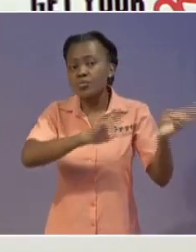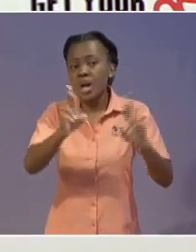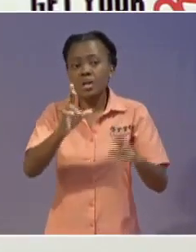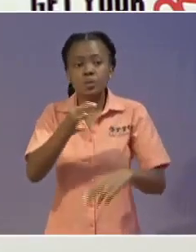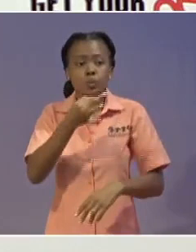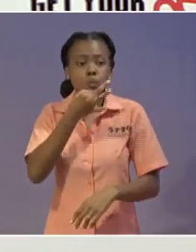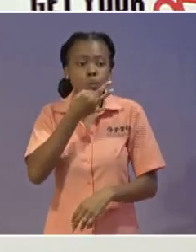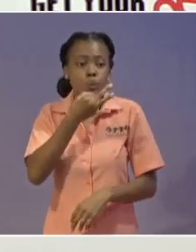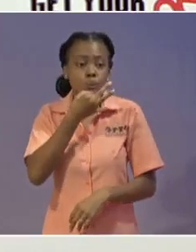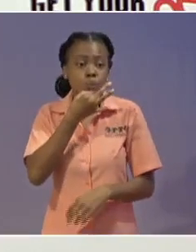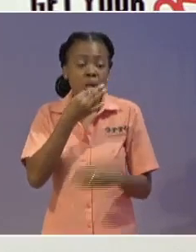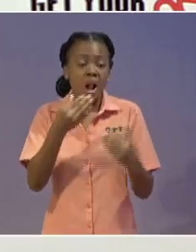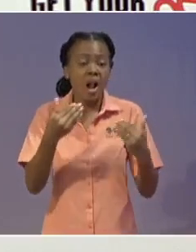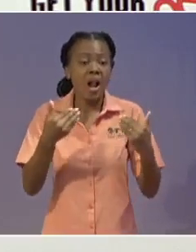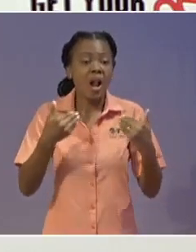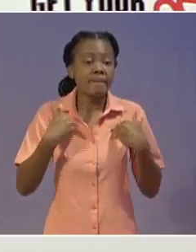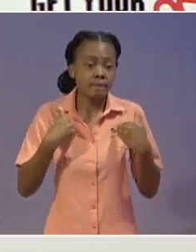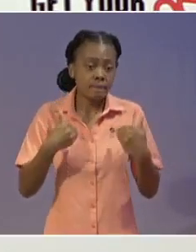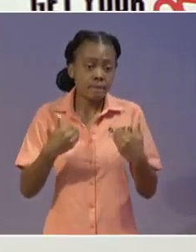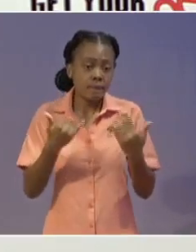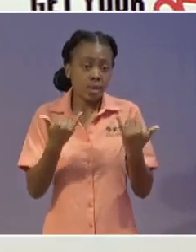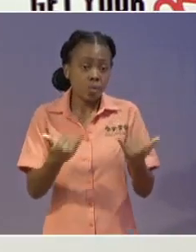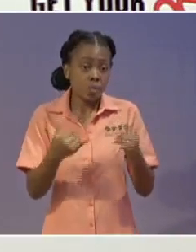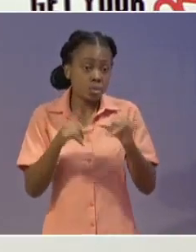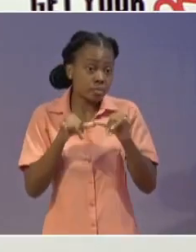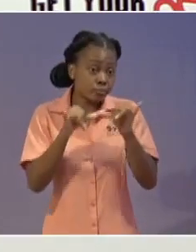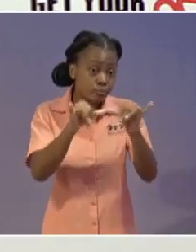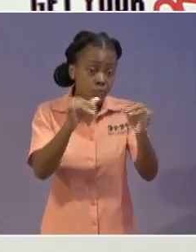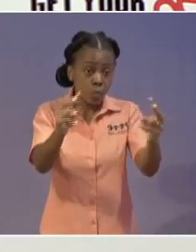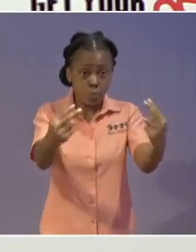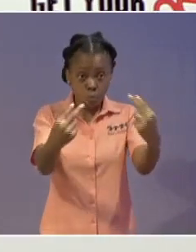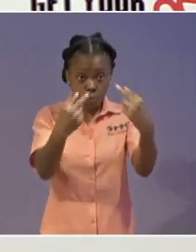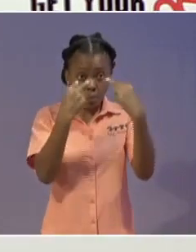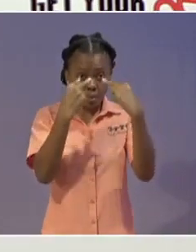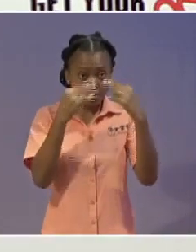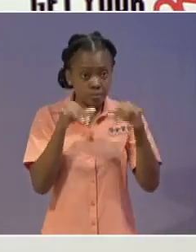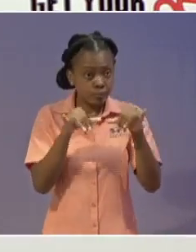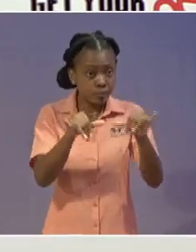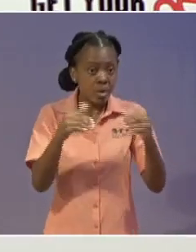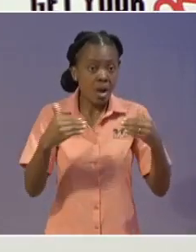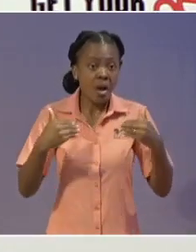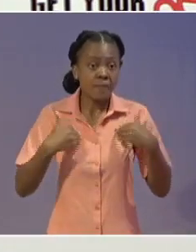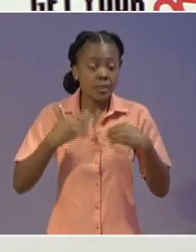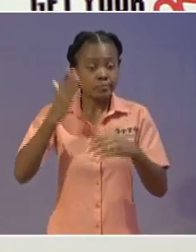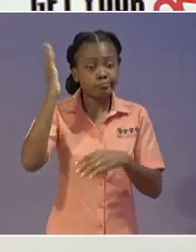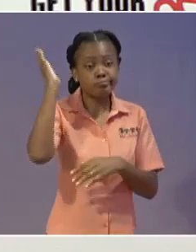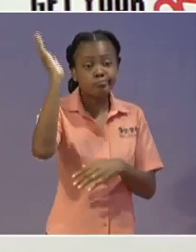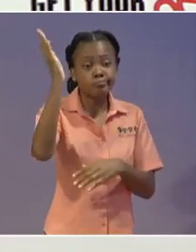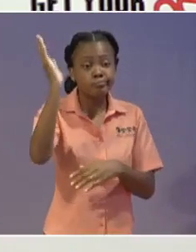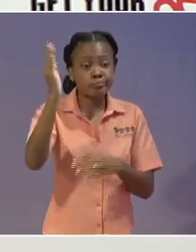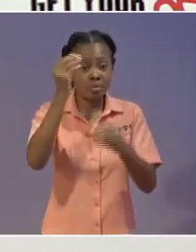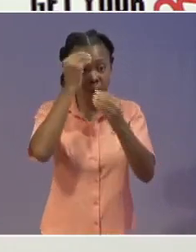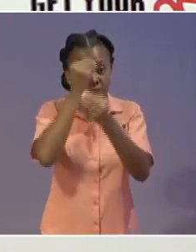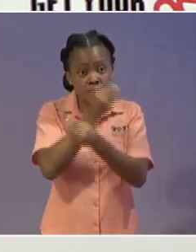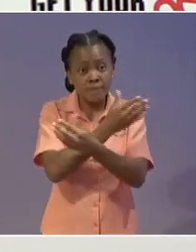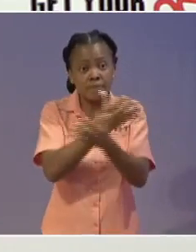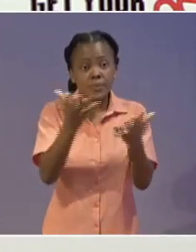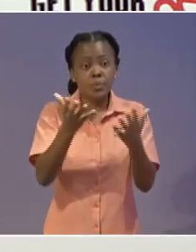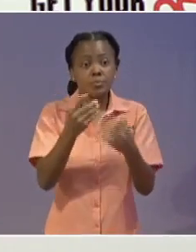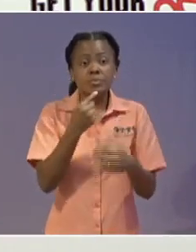2 testimonials from persons who decided to take the vaccine, the COVID-19 vaccine.